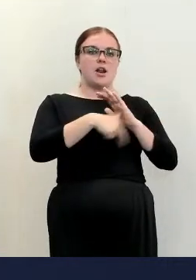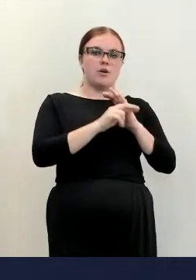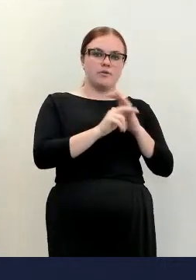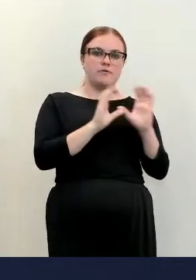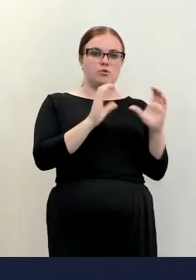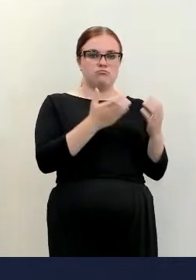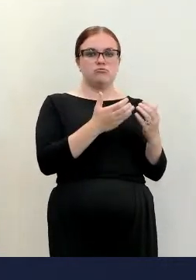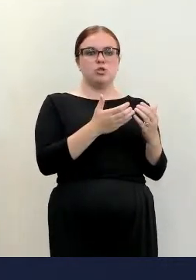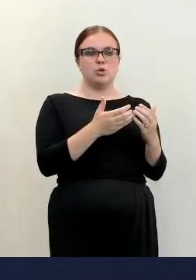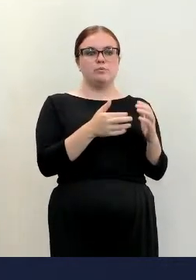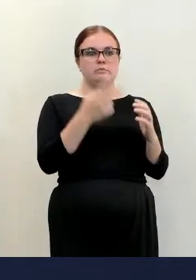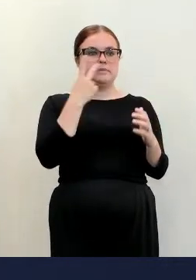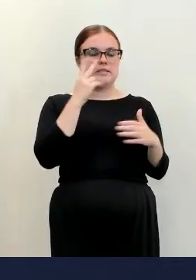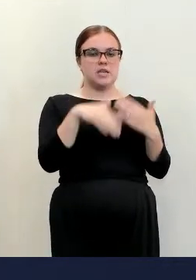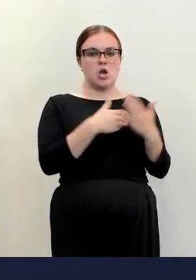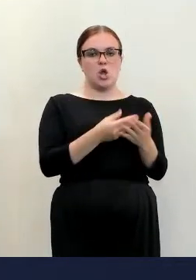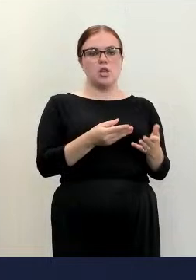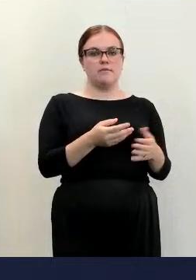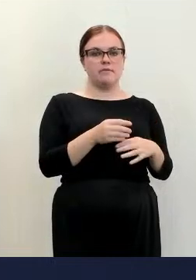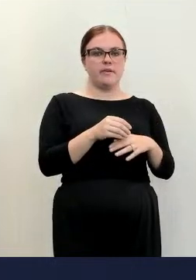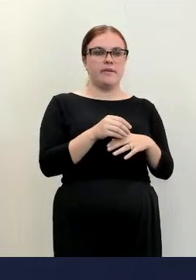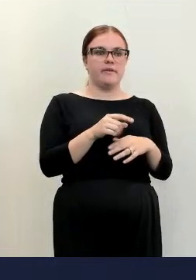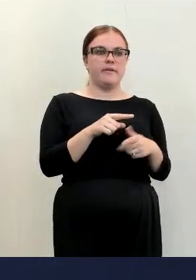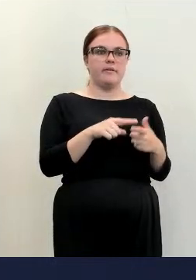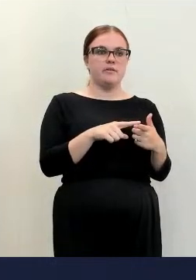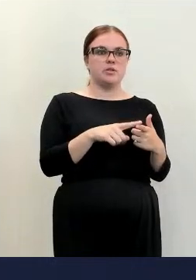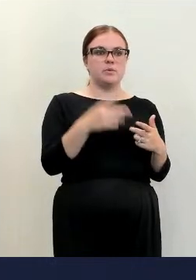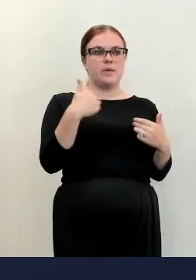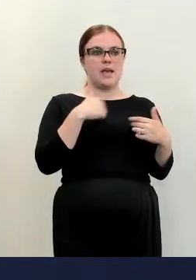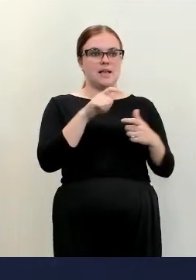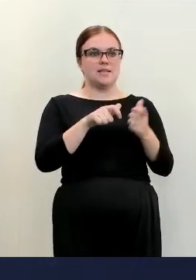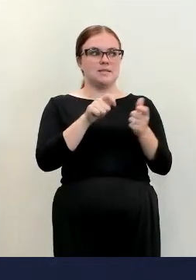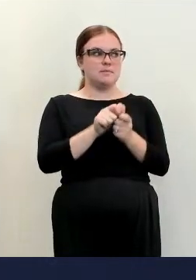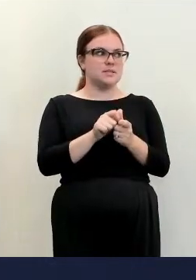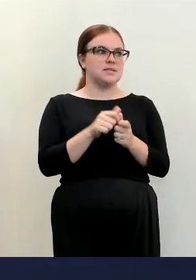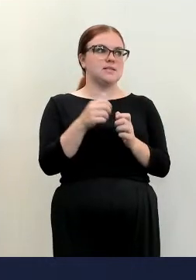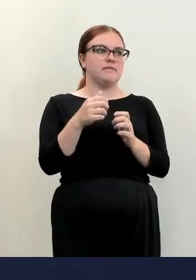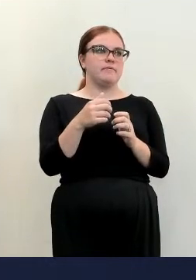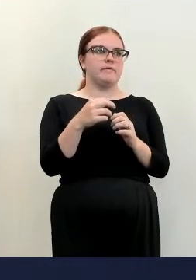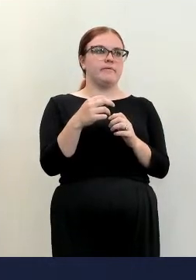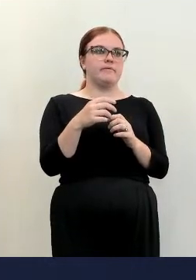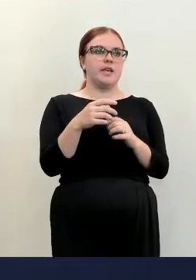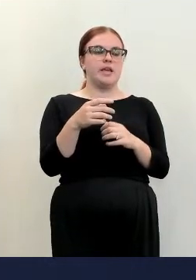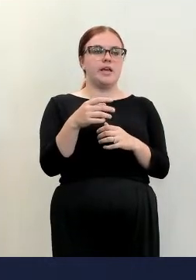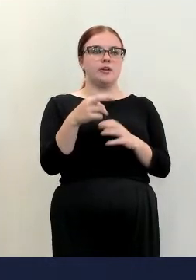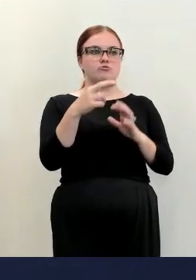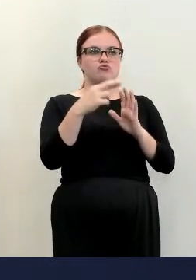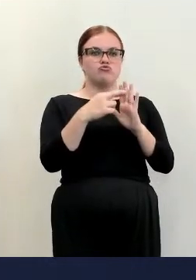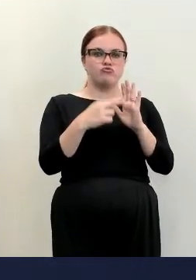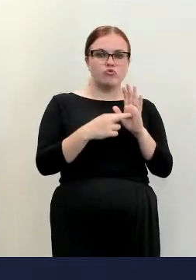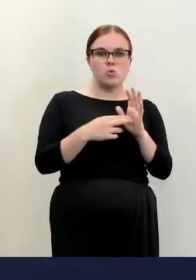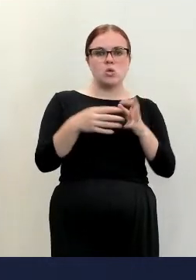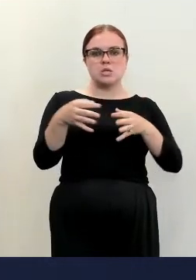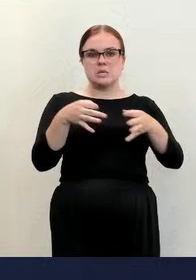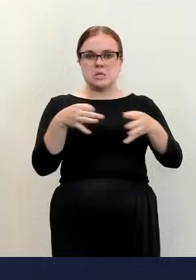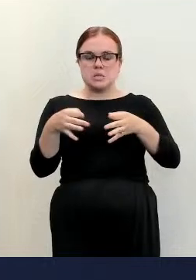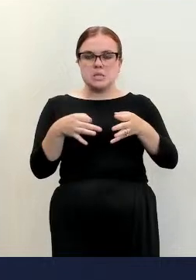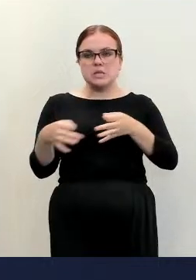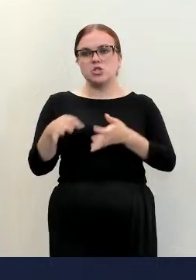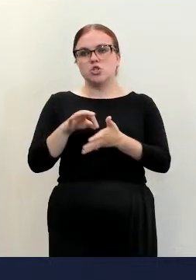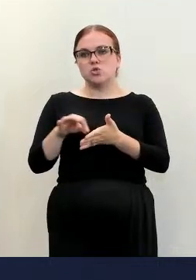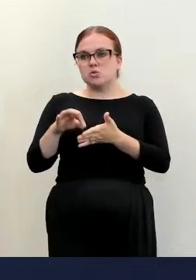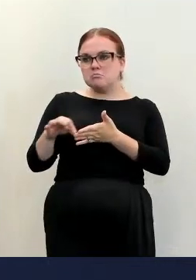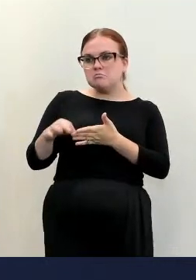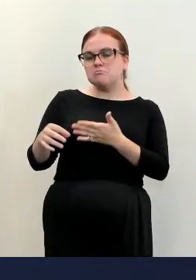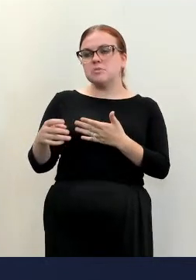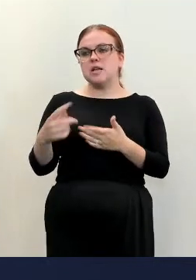review all the proposals. We had certain criteria that we used to score the proposals, And then we met and discussed, and